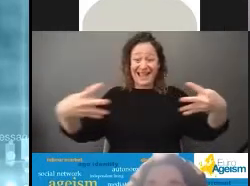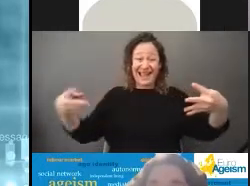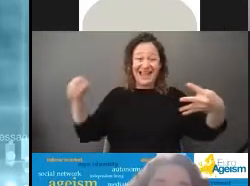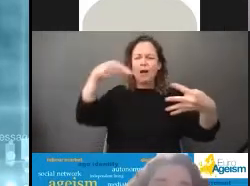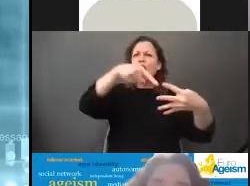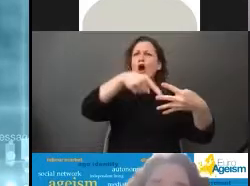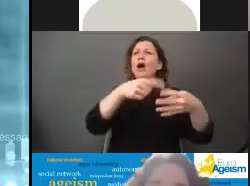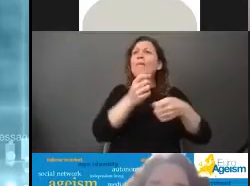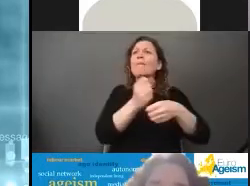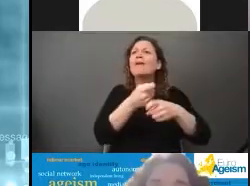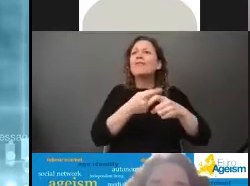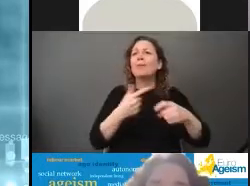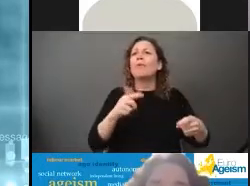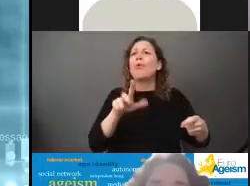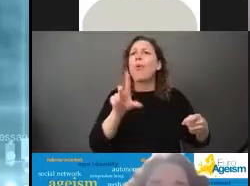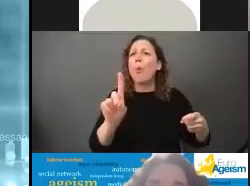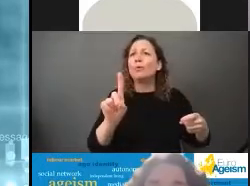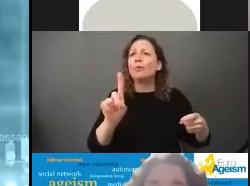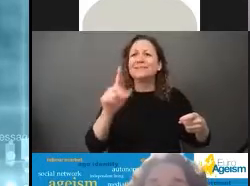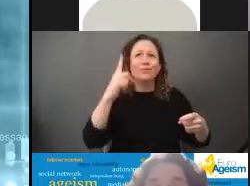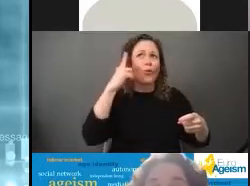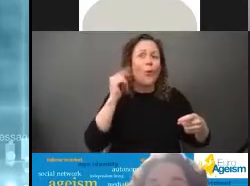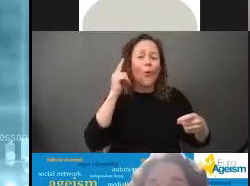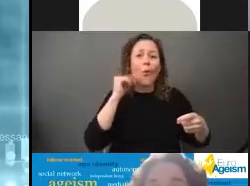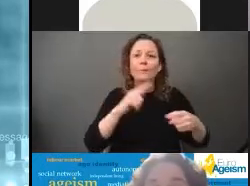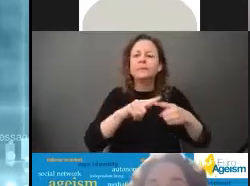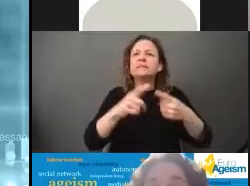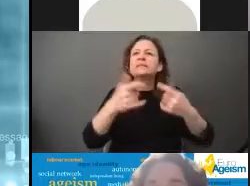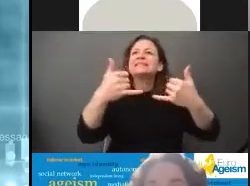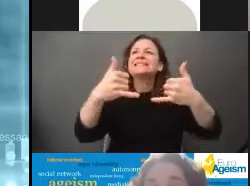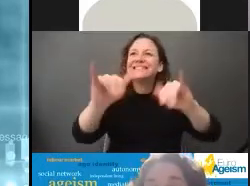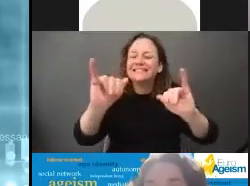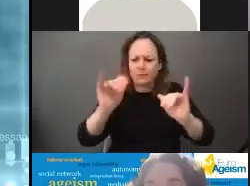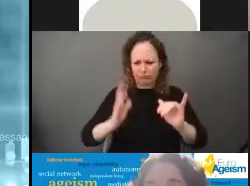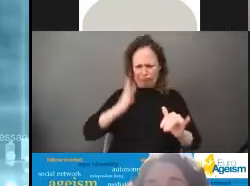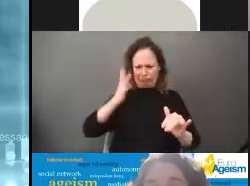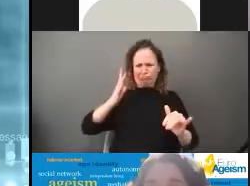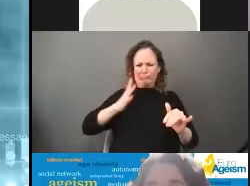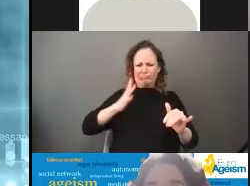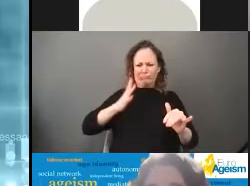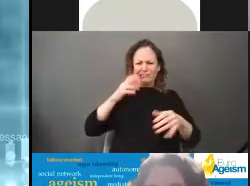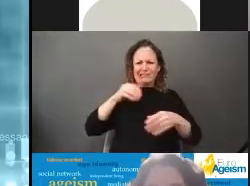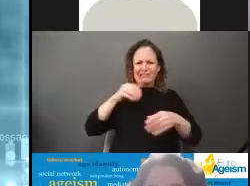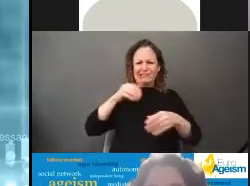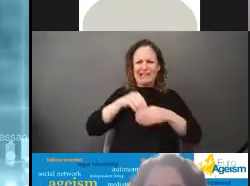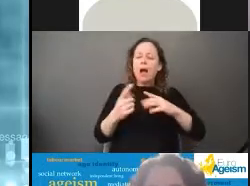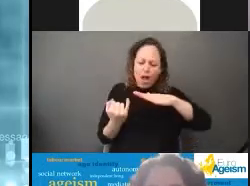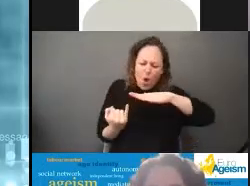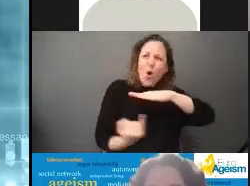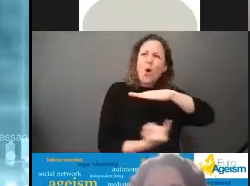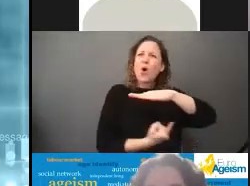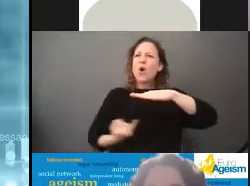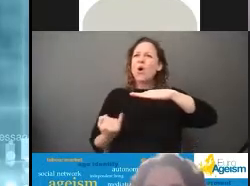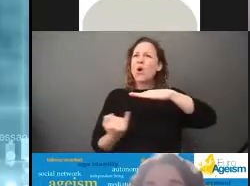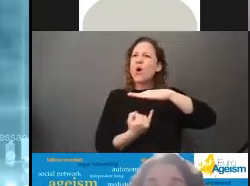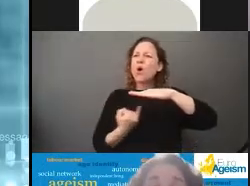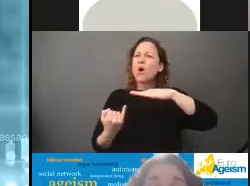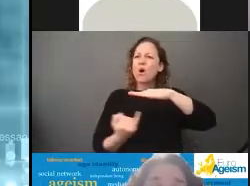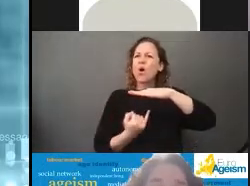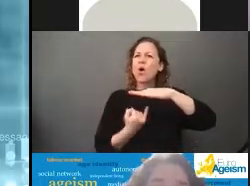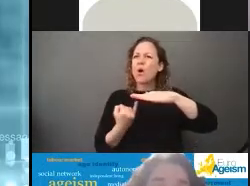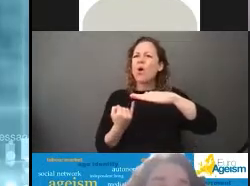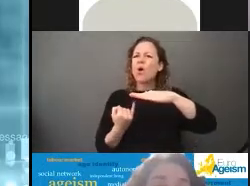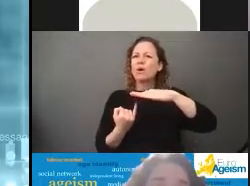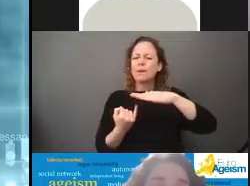cage. And many of them stated that they felt as if they live in solitary confinement.